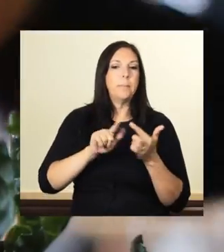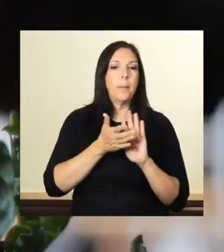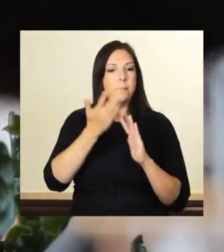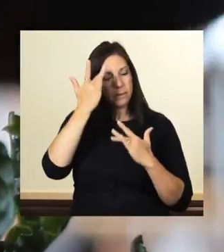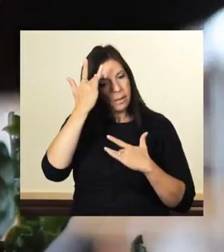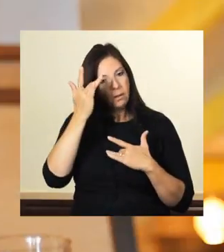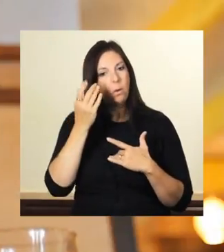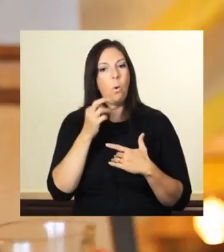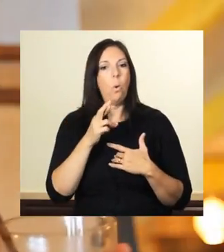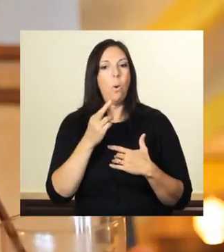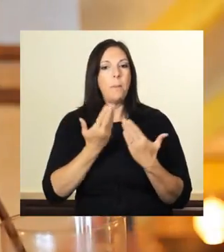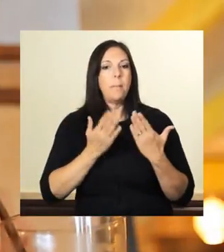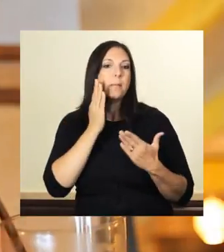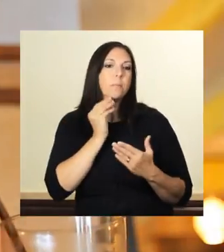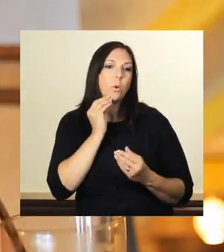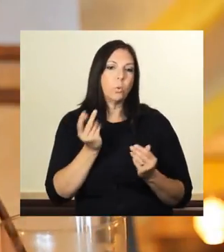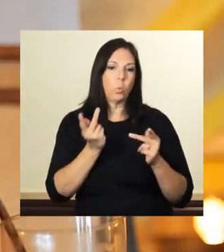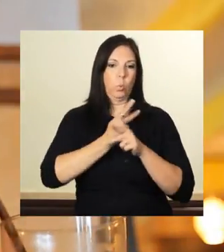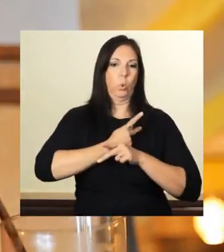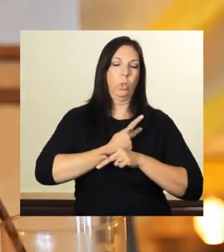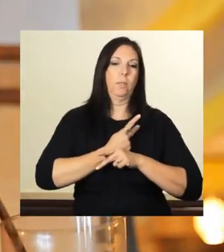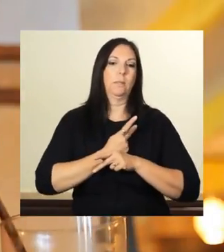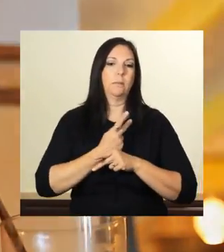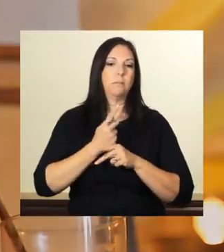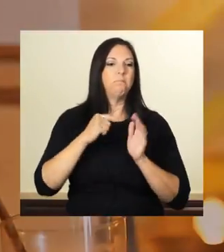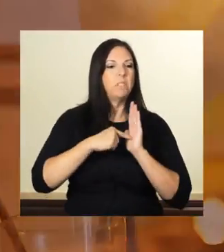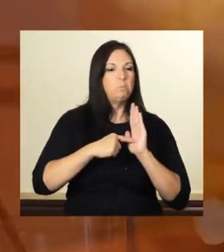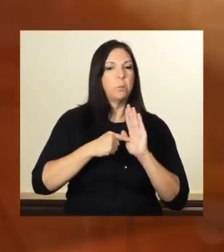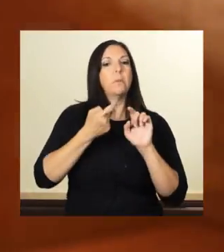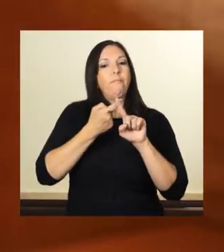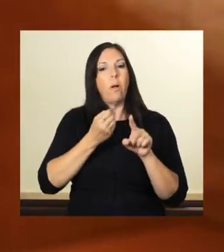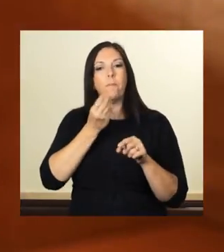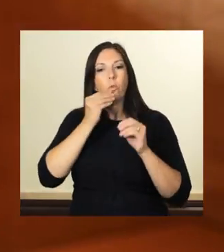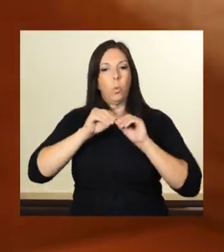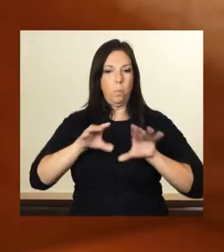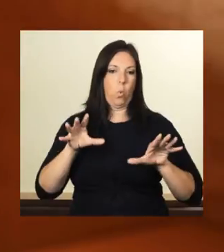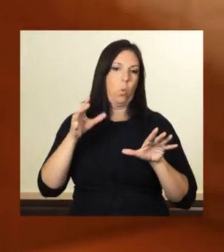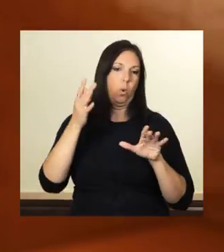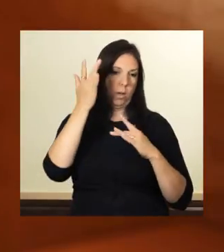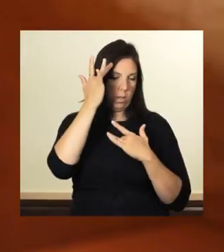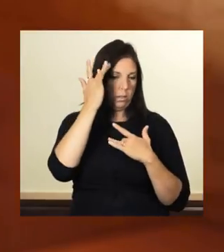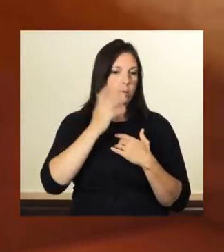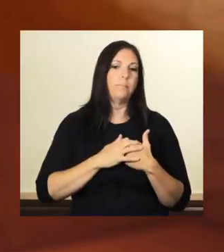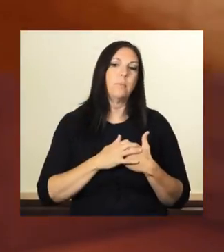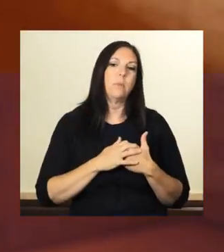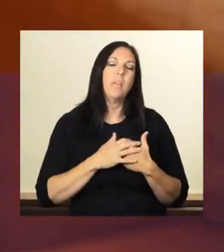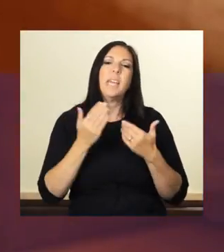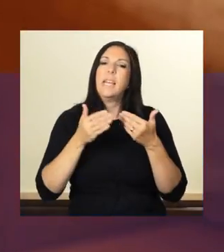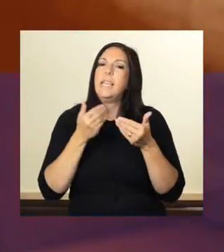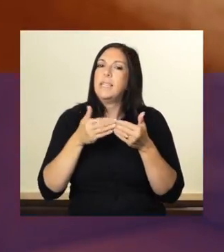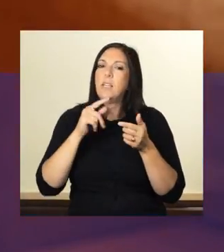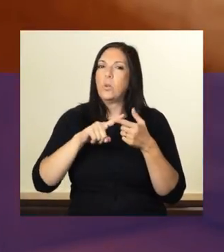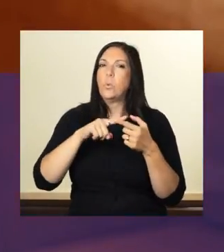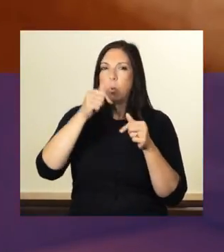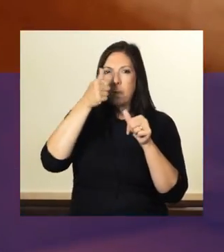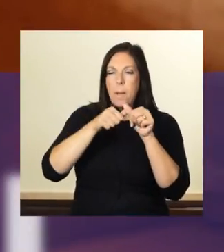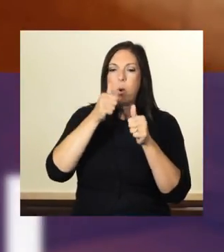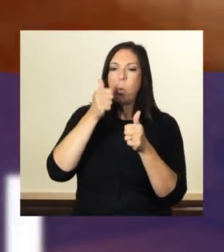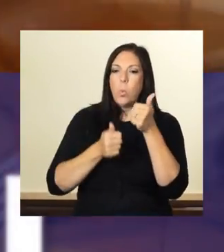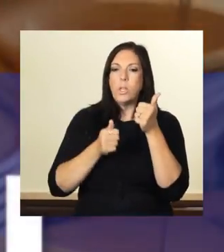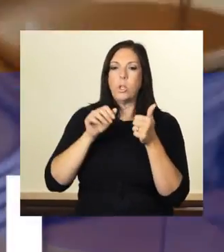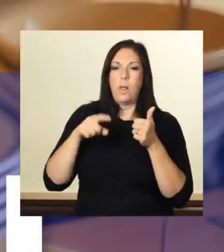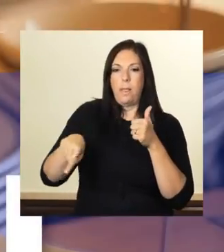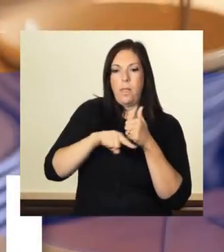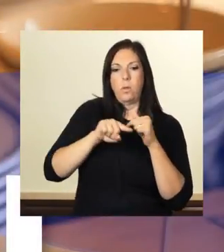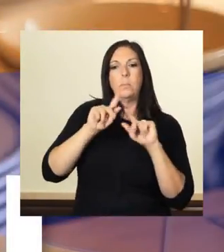experiencing worse than normal symptoms from foodborne illness. It's easy to remember how to identify highly susceptible